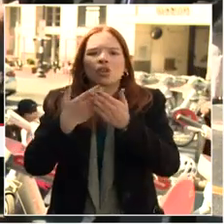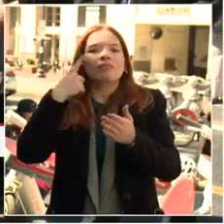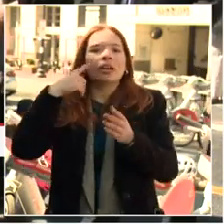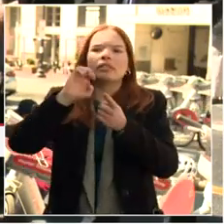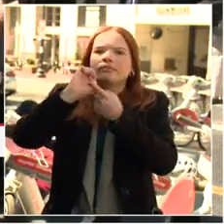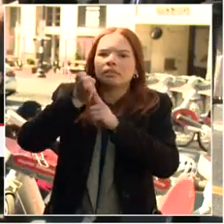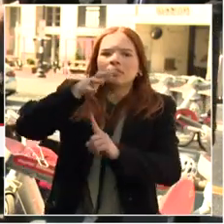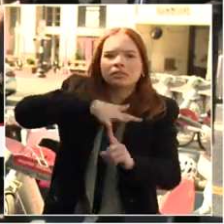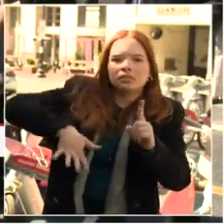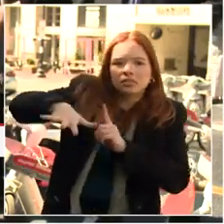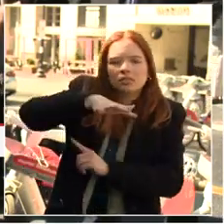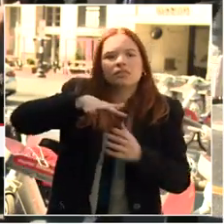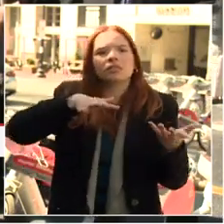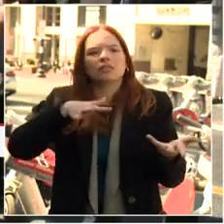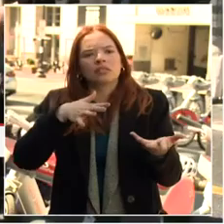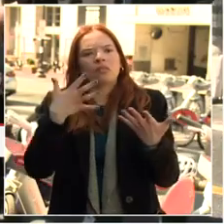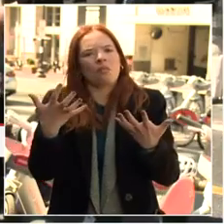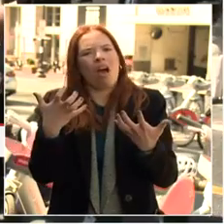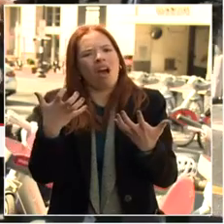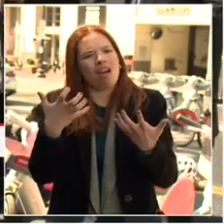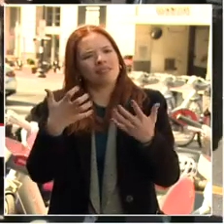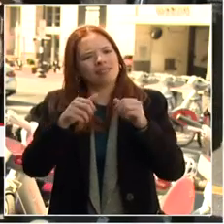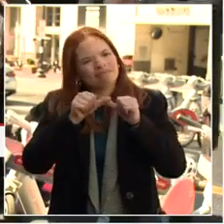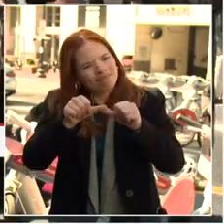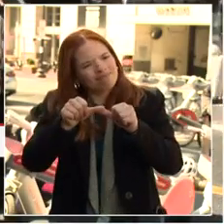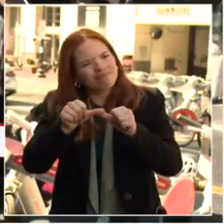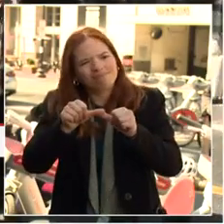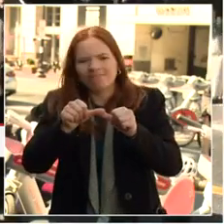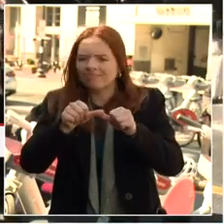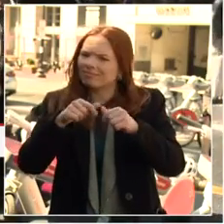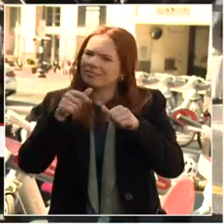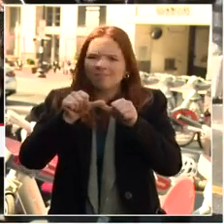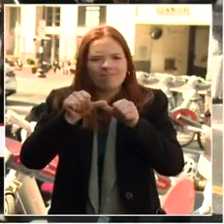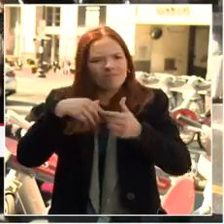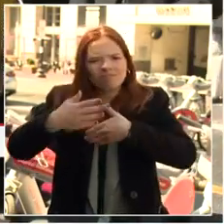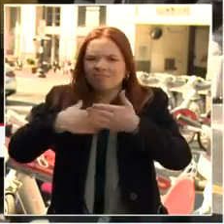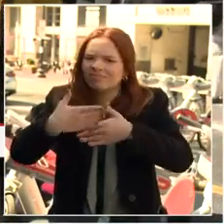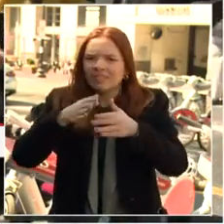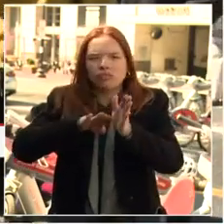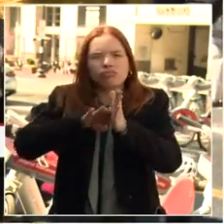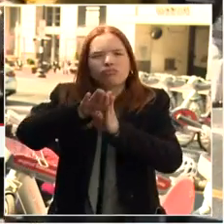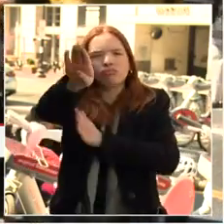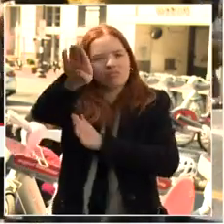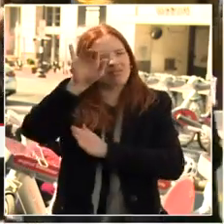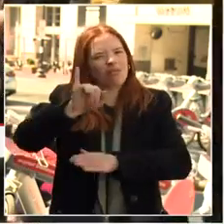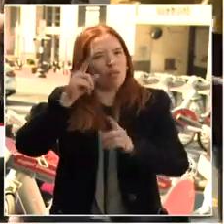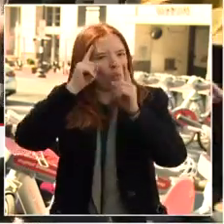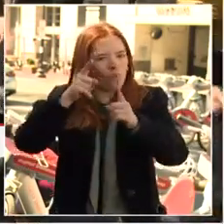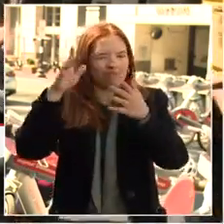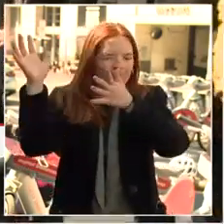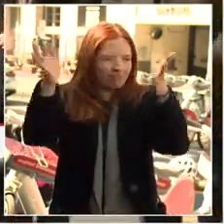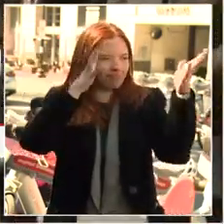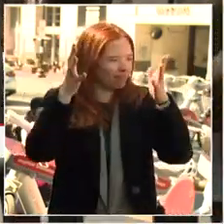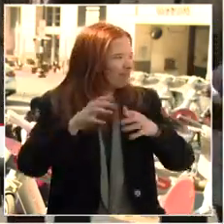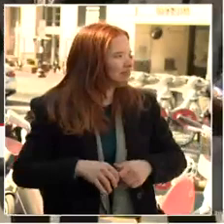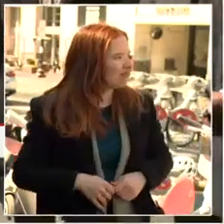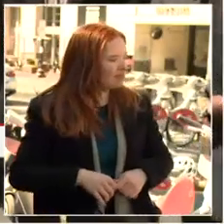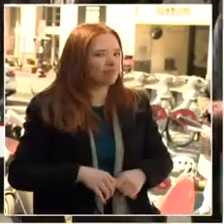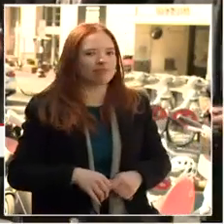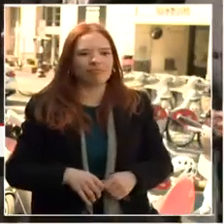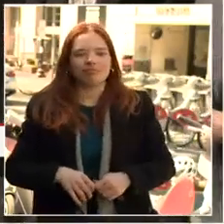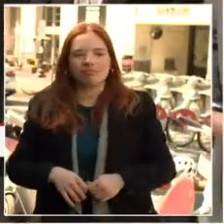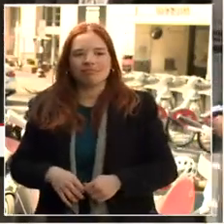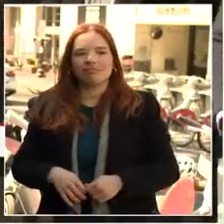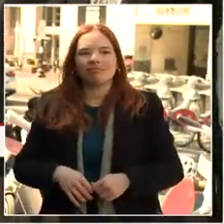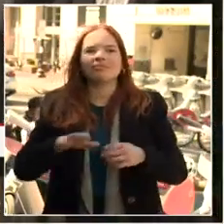to make CABI better than ever. Thank you all. Thank you. Well, thank you, Dominic, and